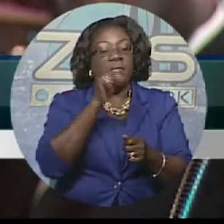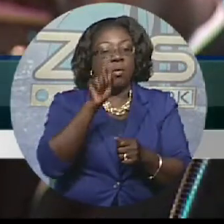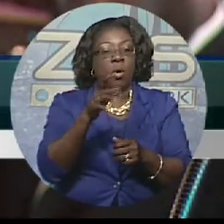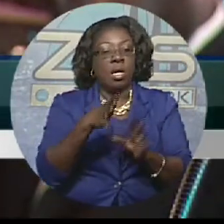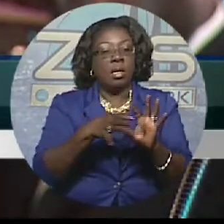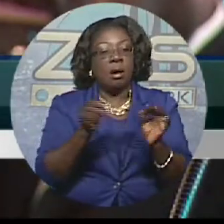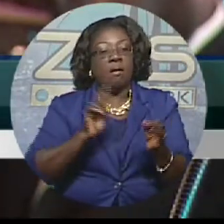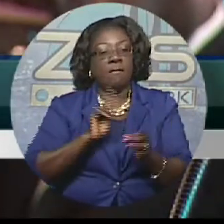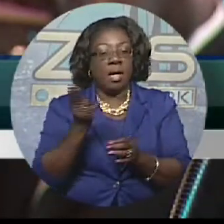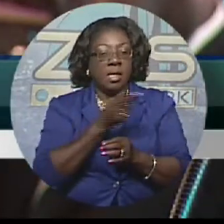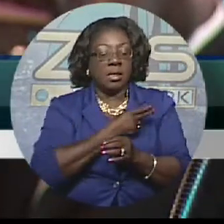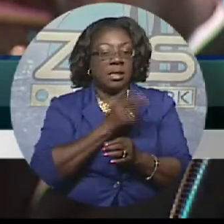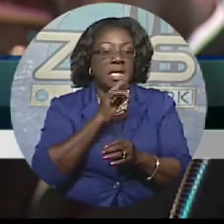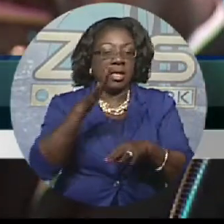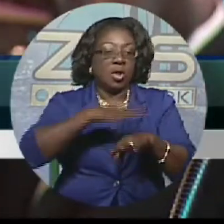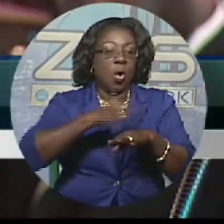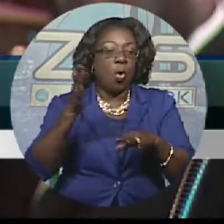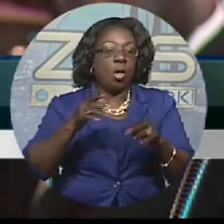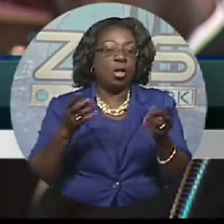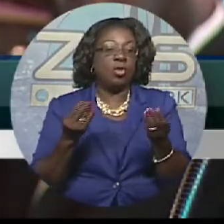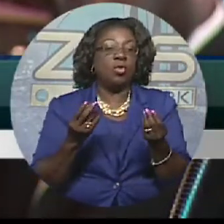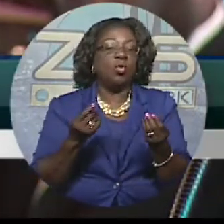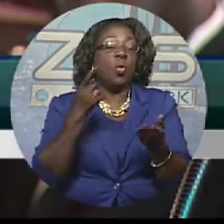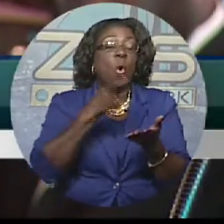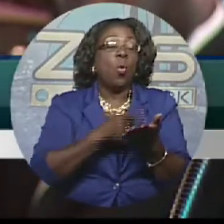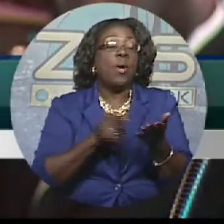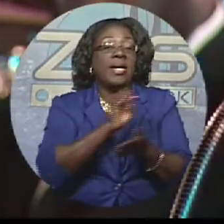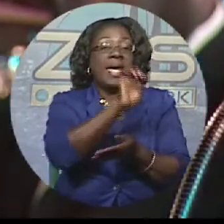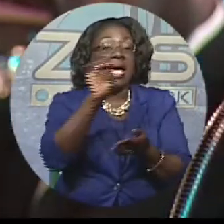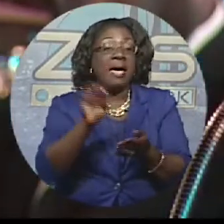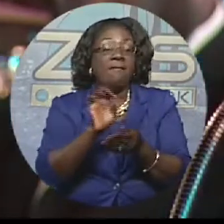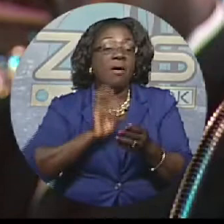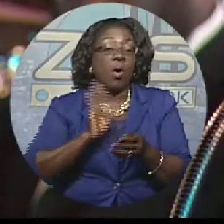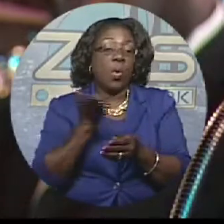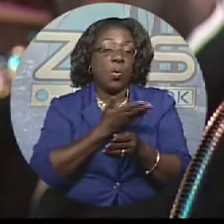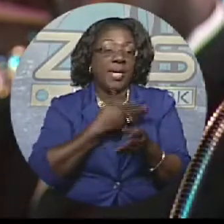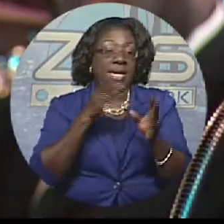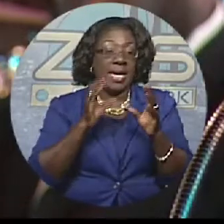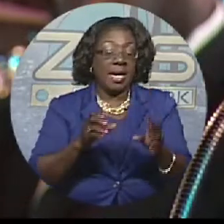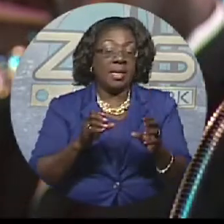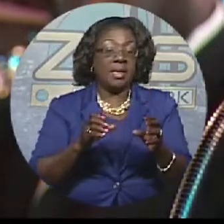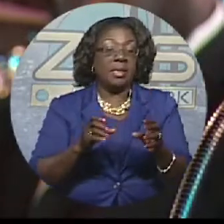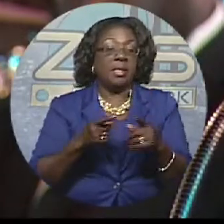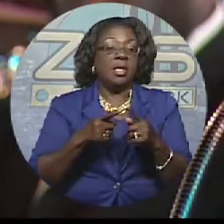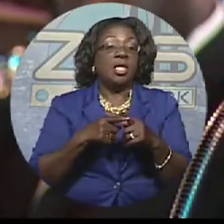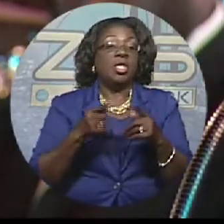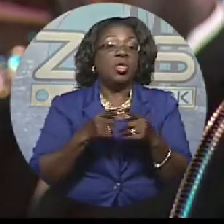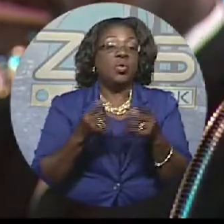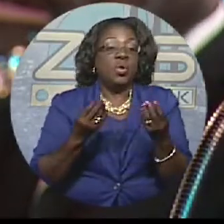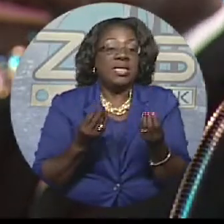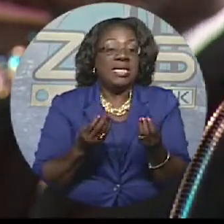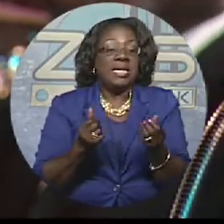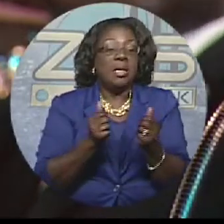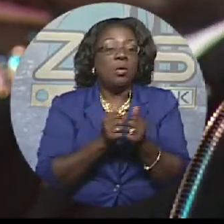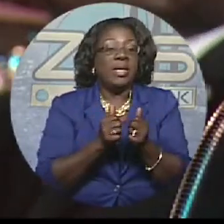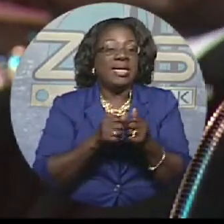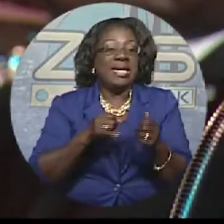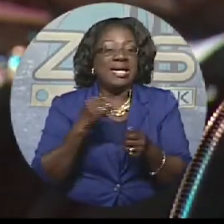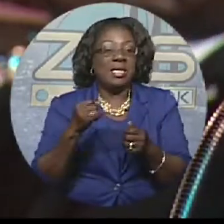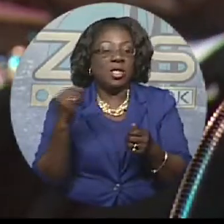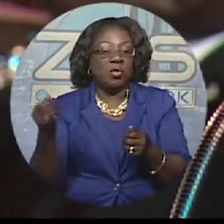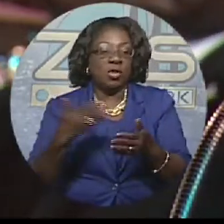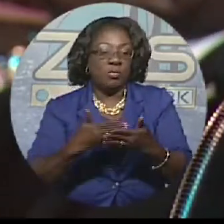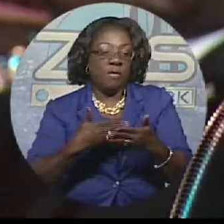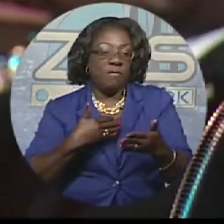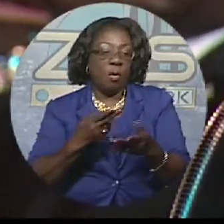us is called to do whatever we can to deal with the issues